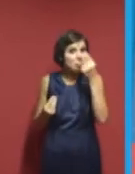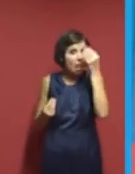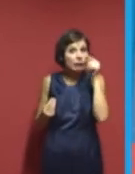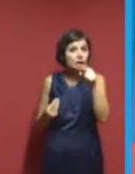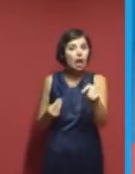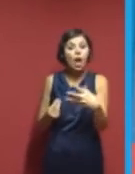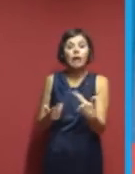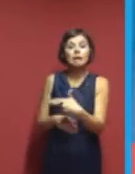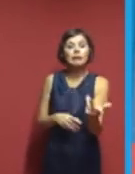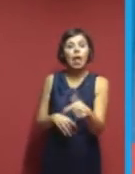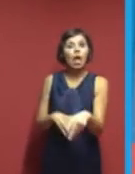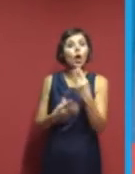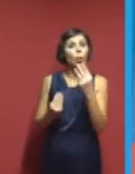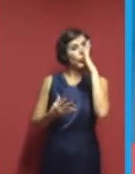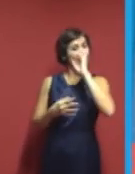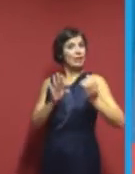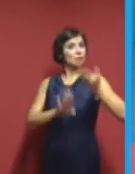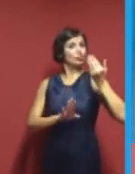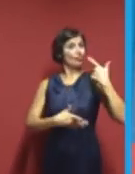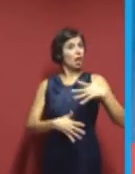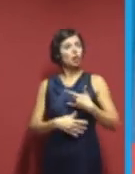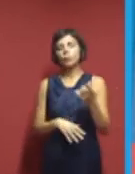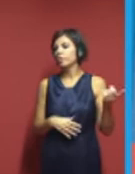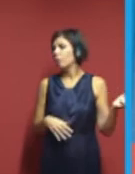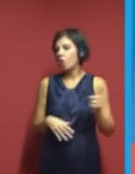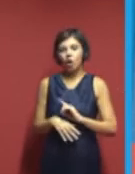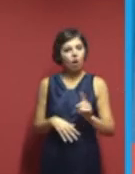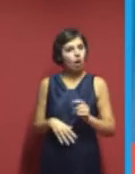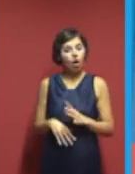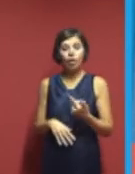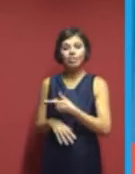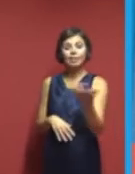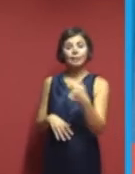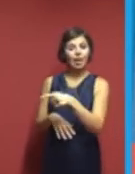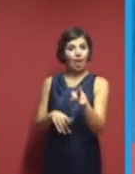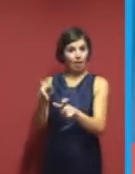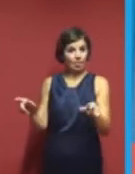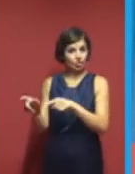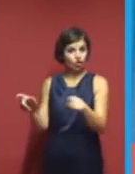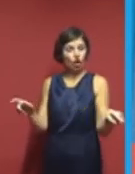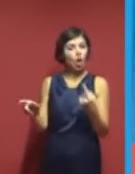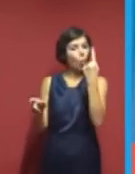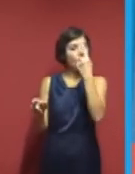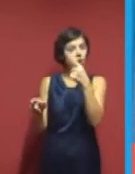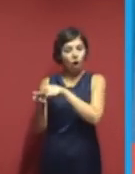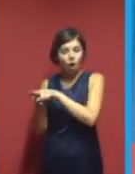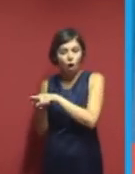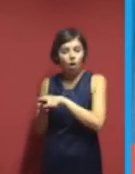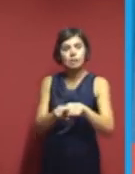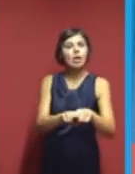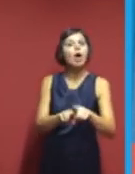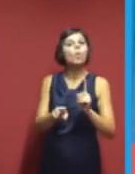that's actually not the case. The main commonality that each of them have is they went to Montessori when they were children.